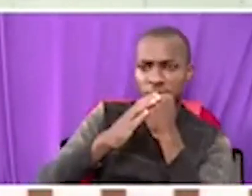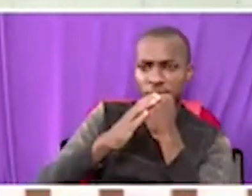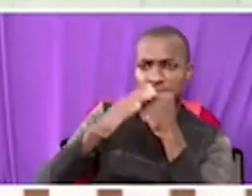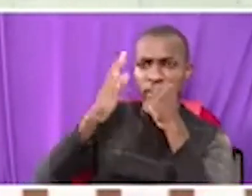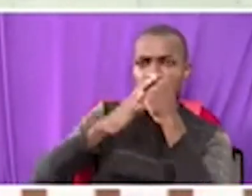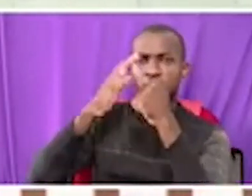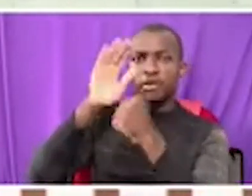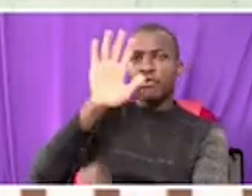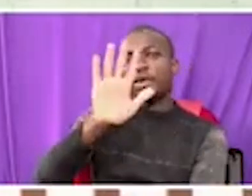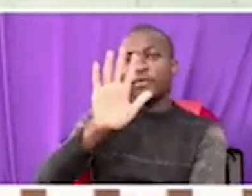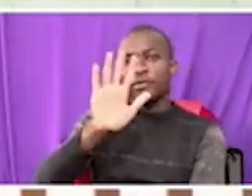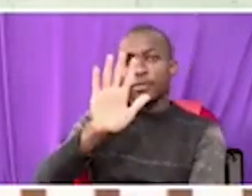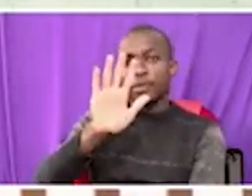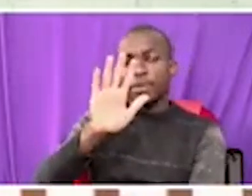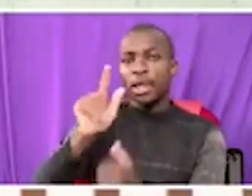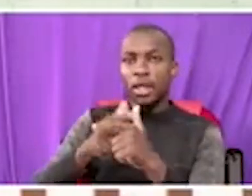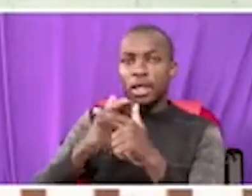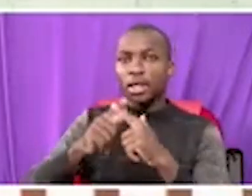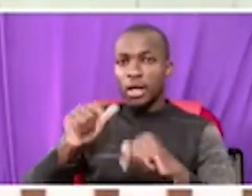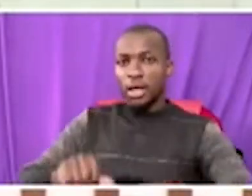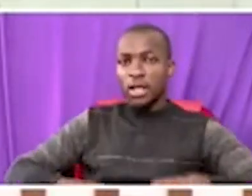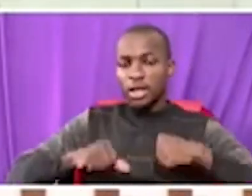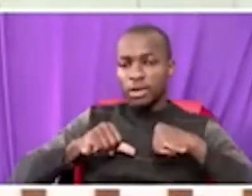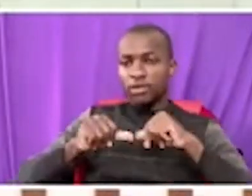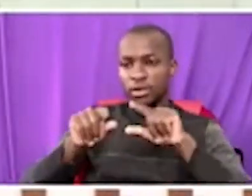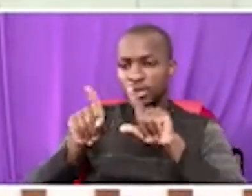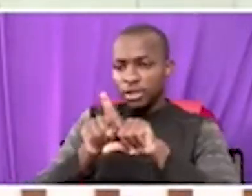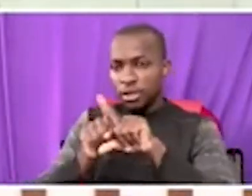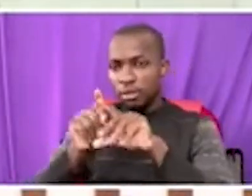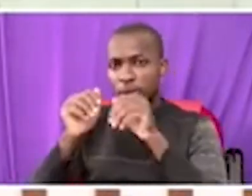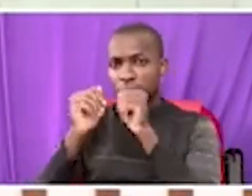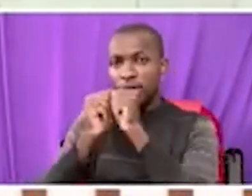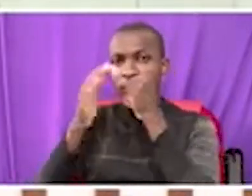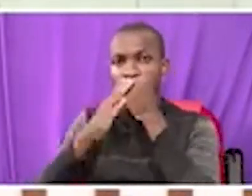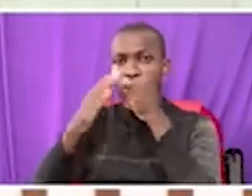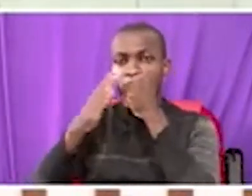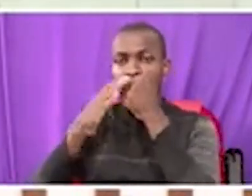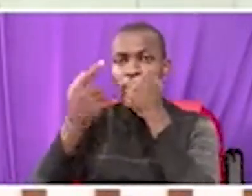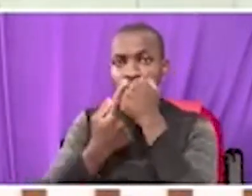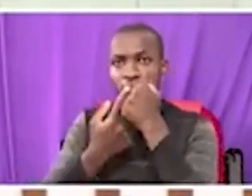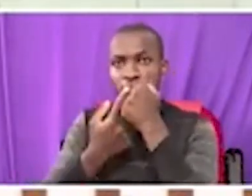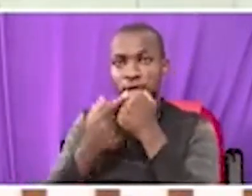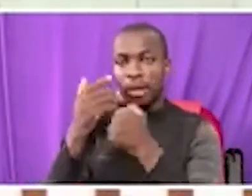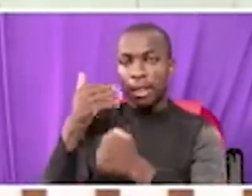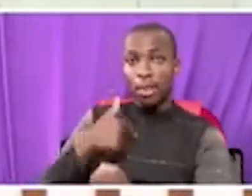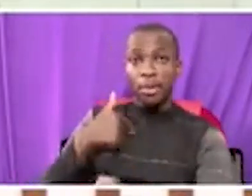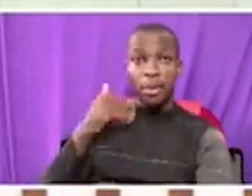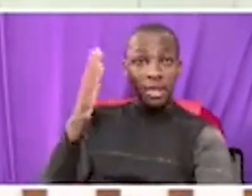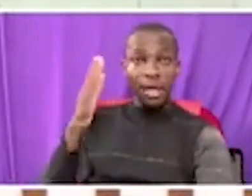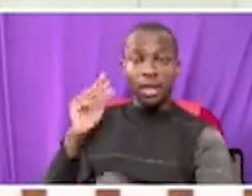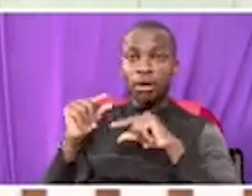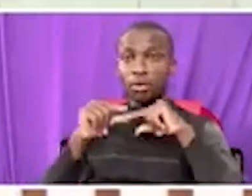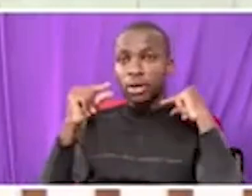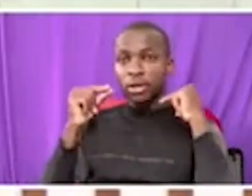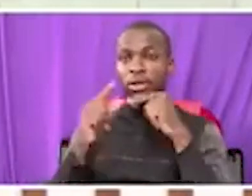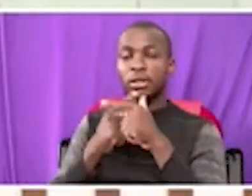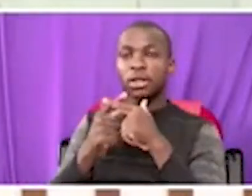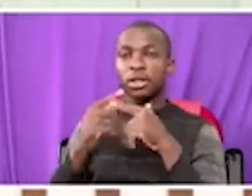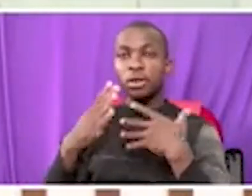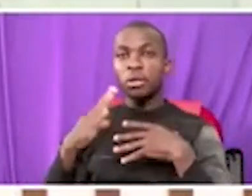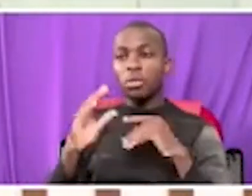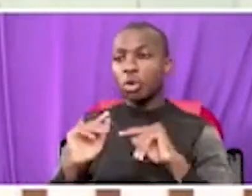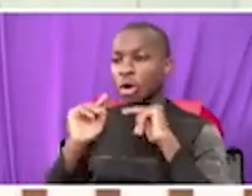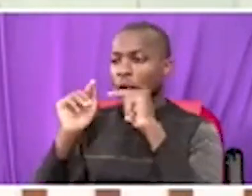95, and a little bit of 96. I was a youth pastor, And these young folk would come to me and tell